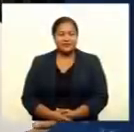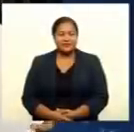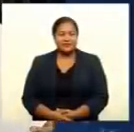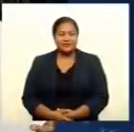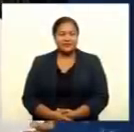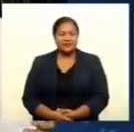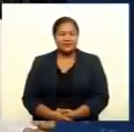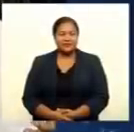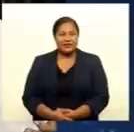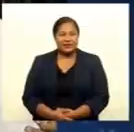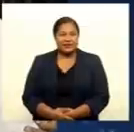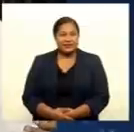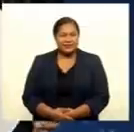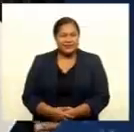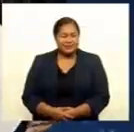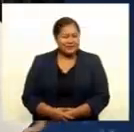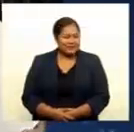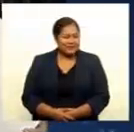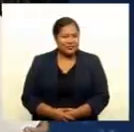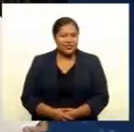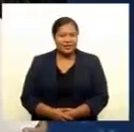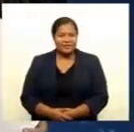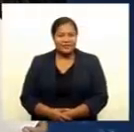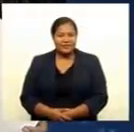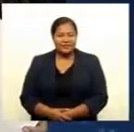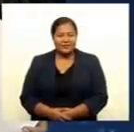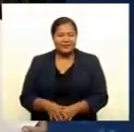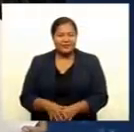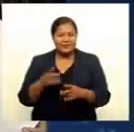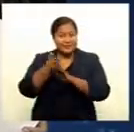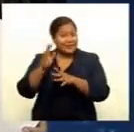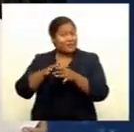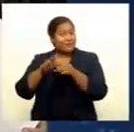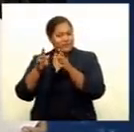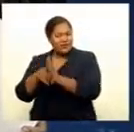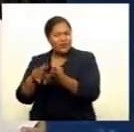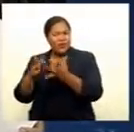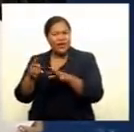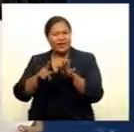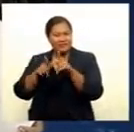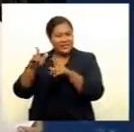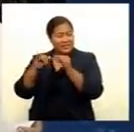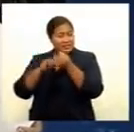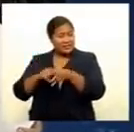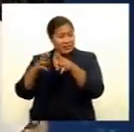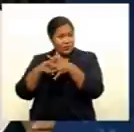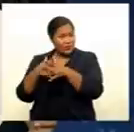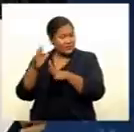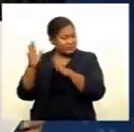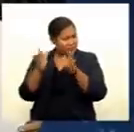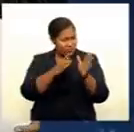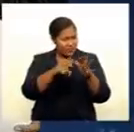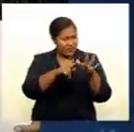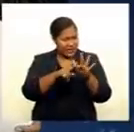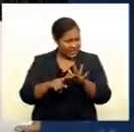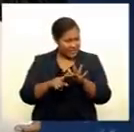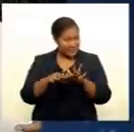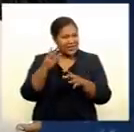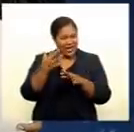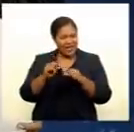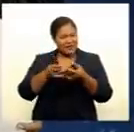Time to look at the weather for today. A high-pressure system to the far southwest of Fiji continues to gradually move east and is generating